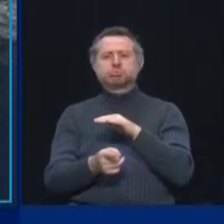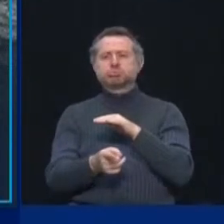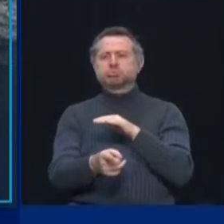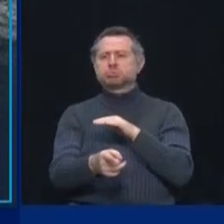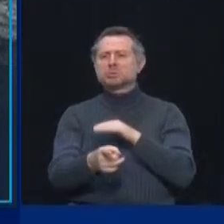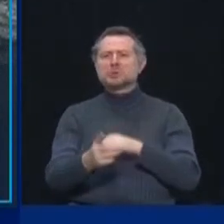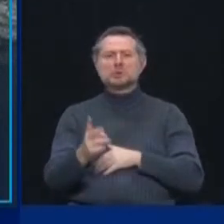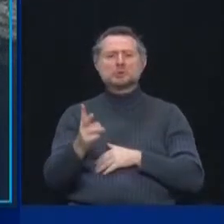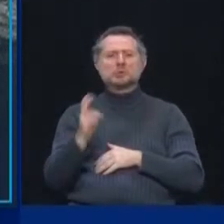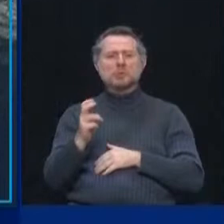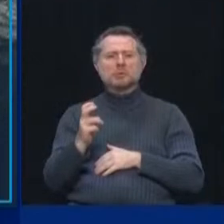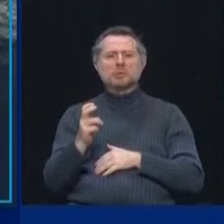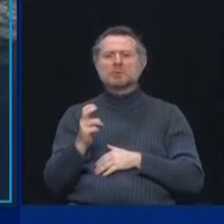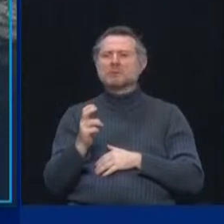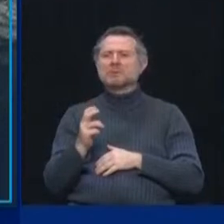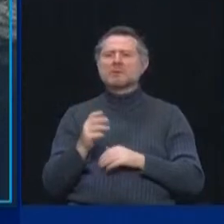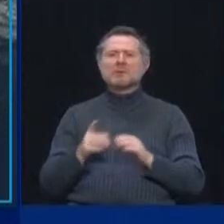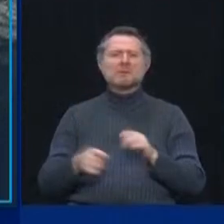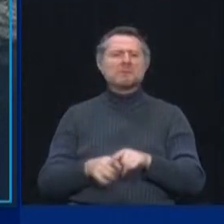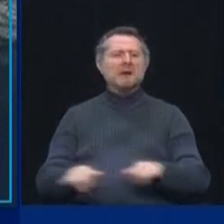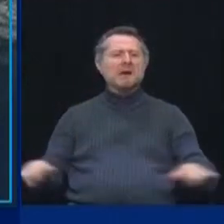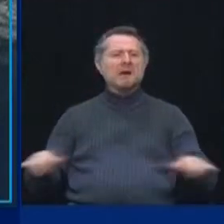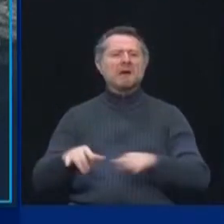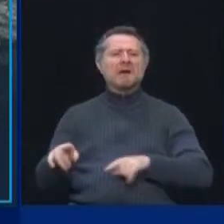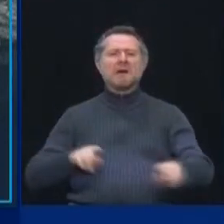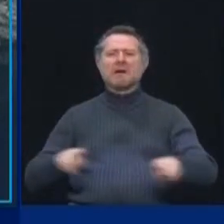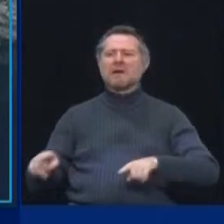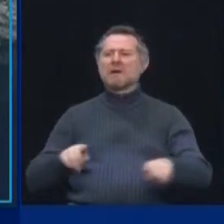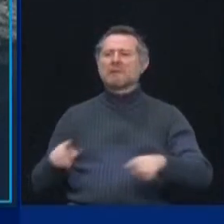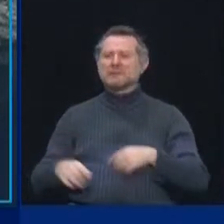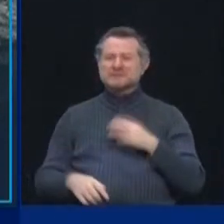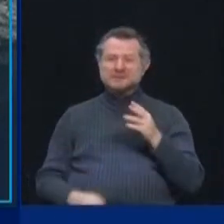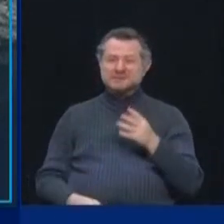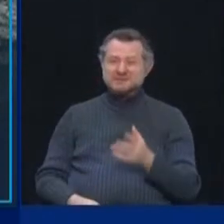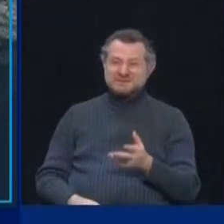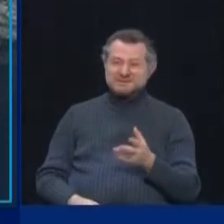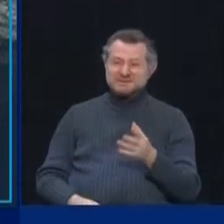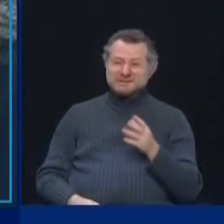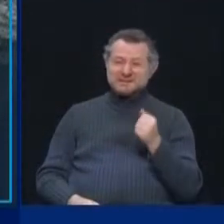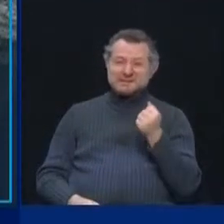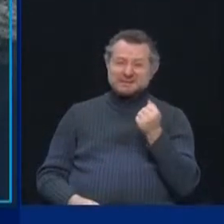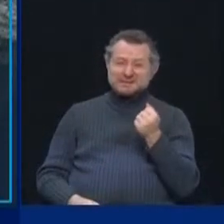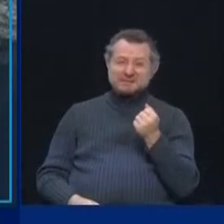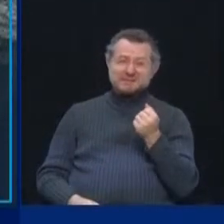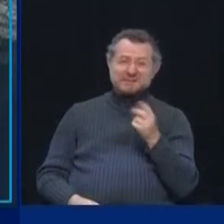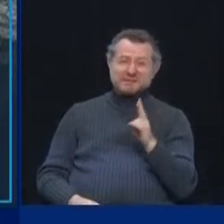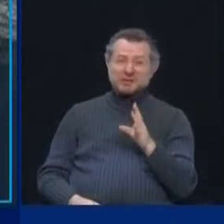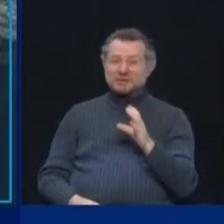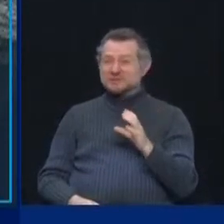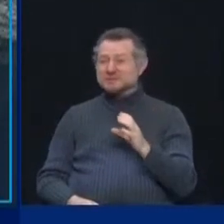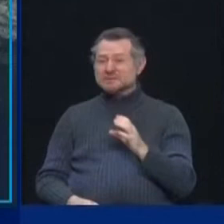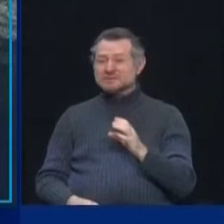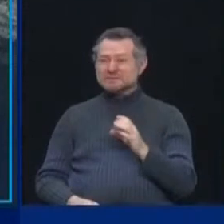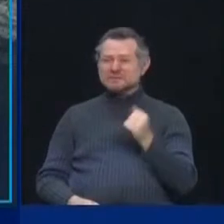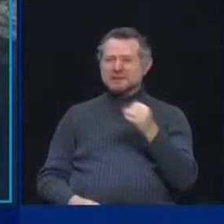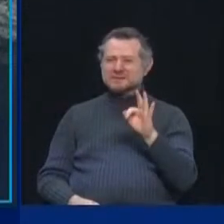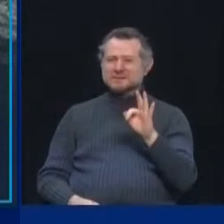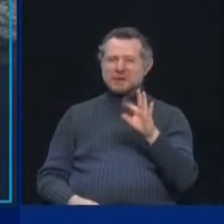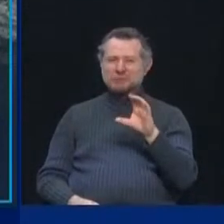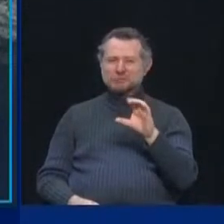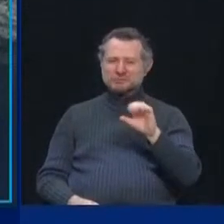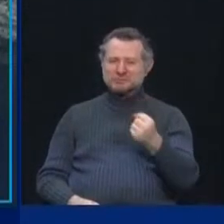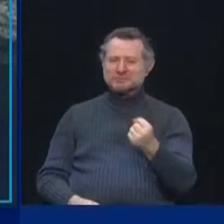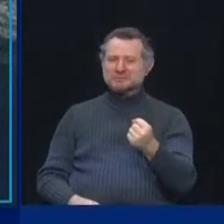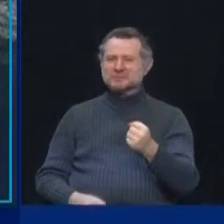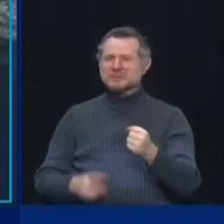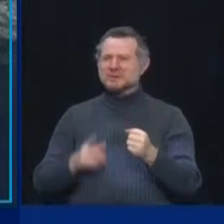miles of tunnels under the ground. 1900. With what? Big tunnel boring machine.